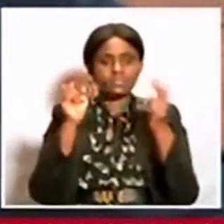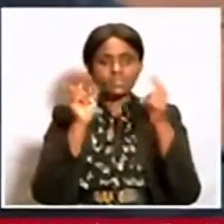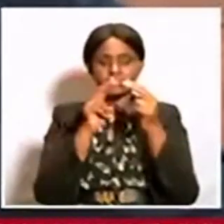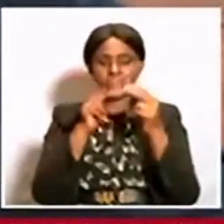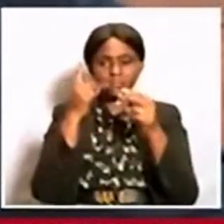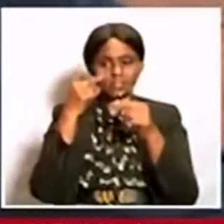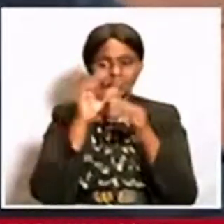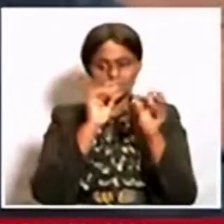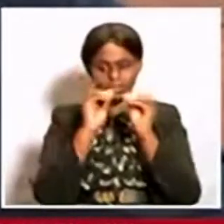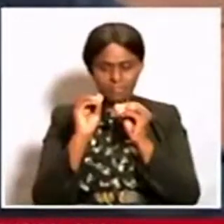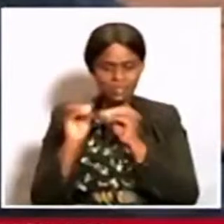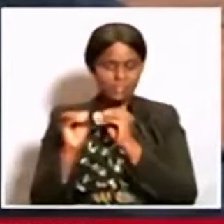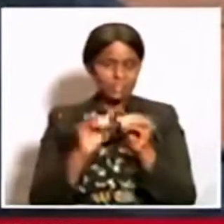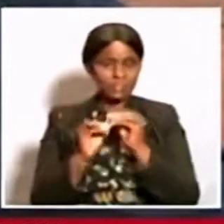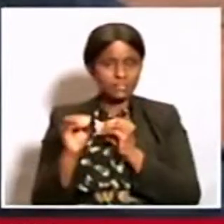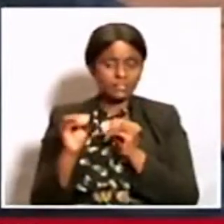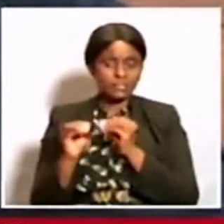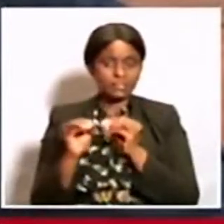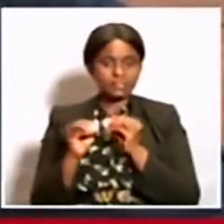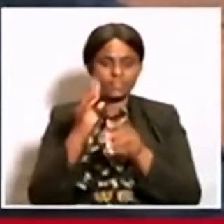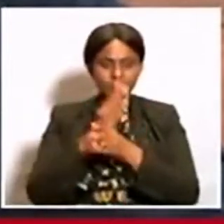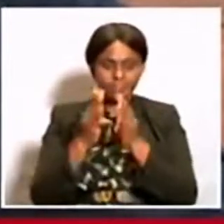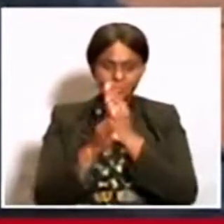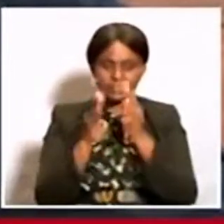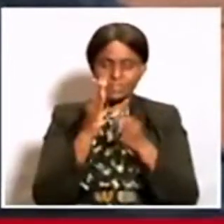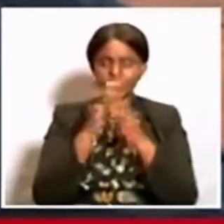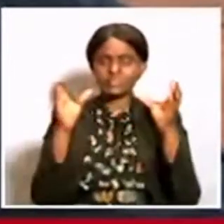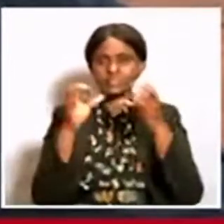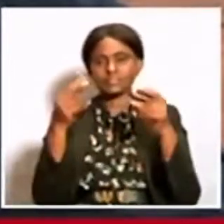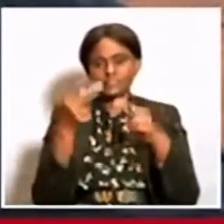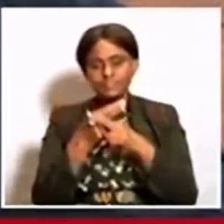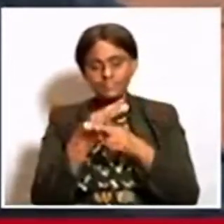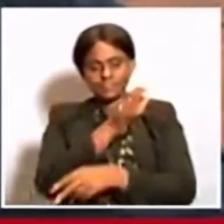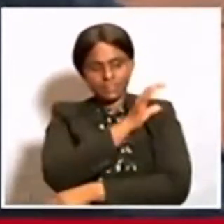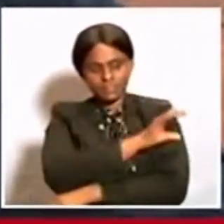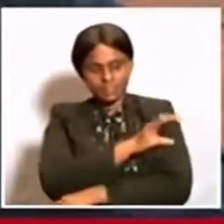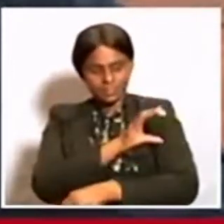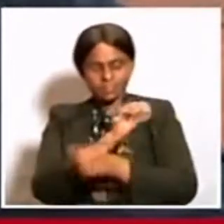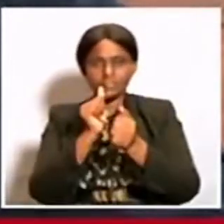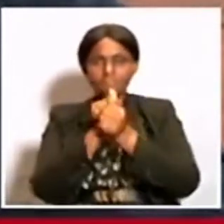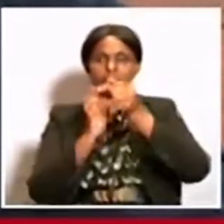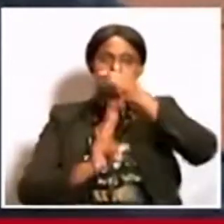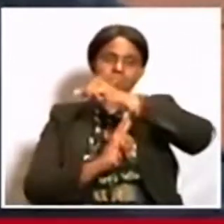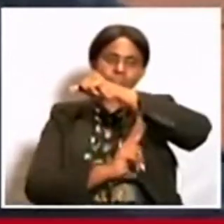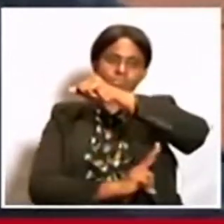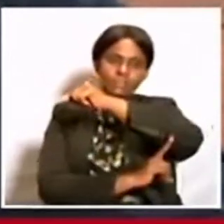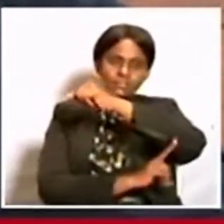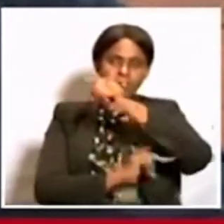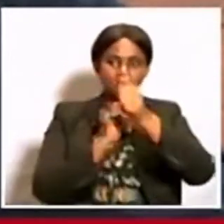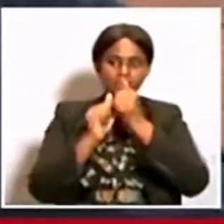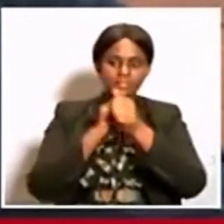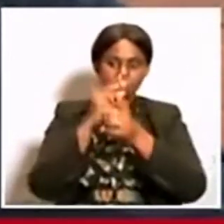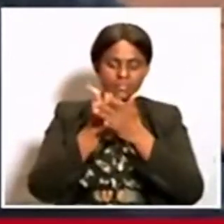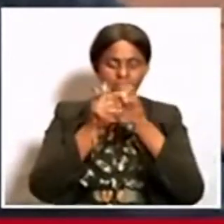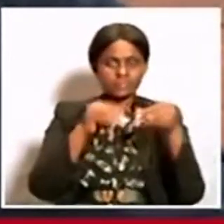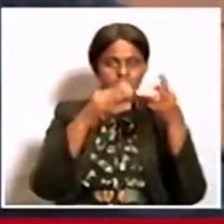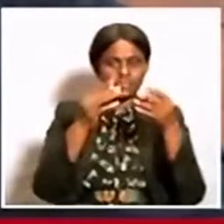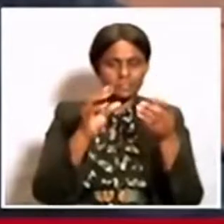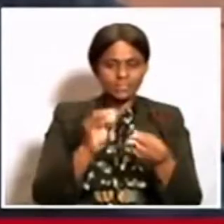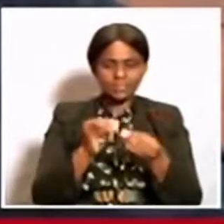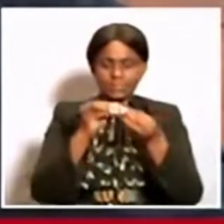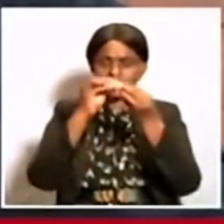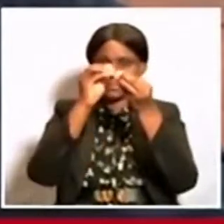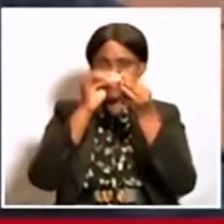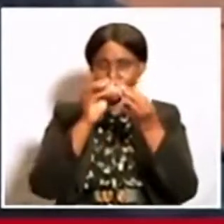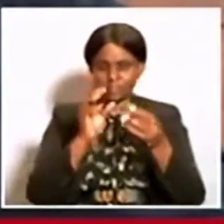for rehabilitation, construction of classrooms, clinics, and bridges, which were awarded to a